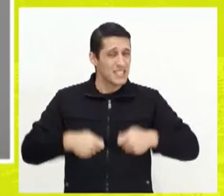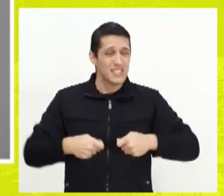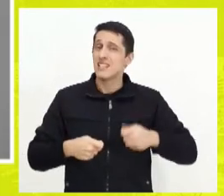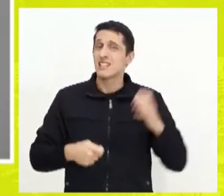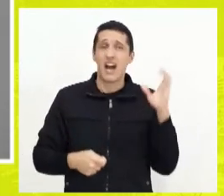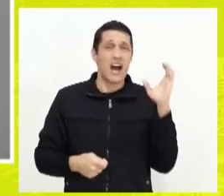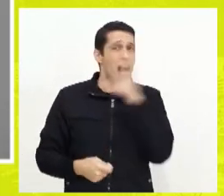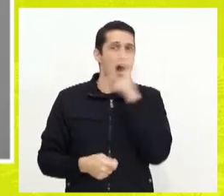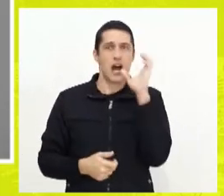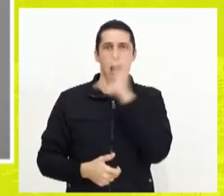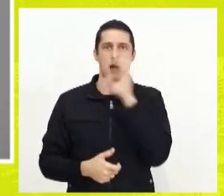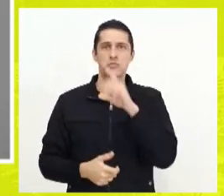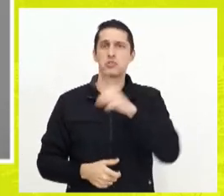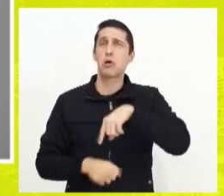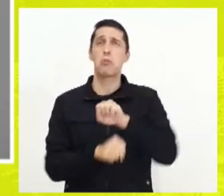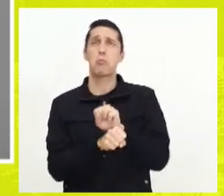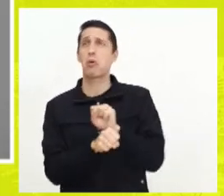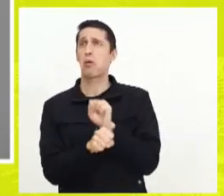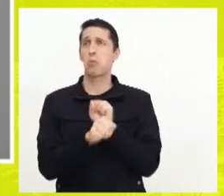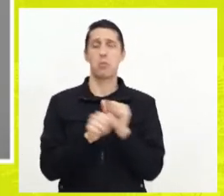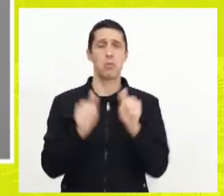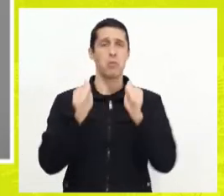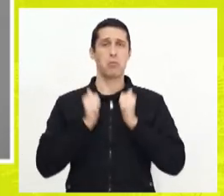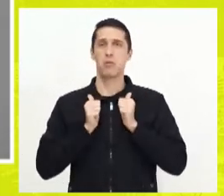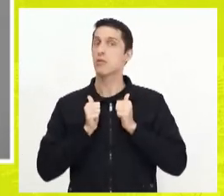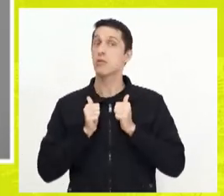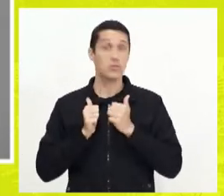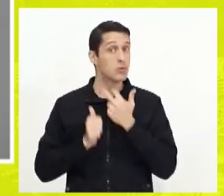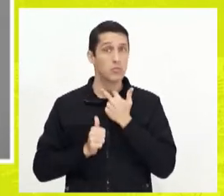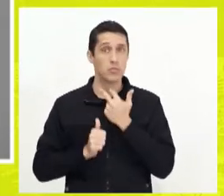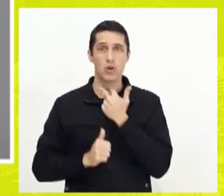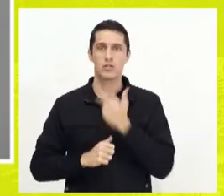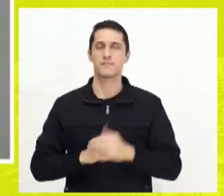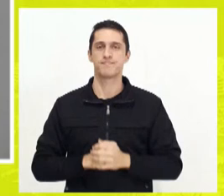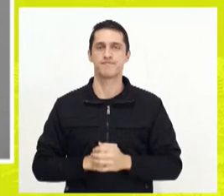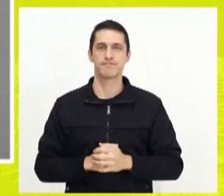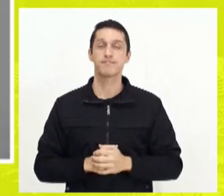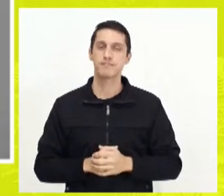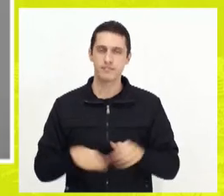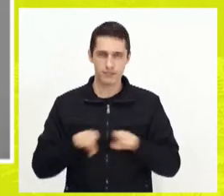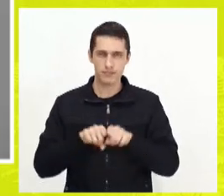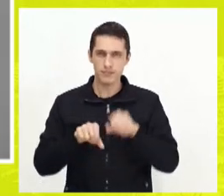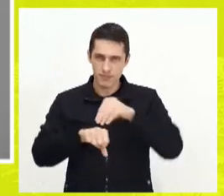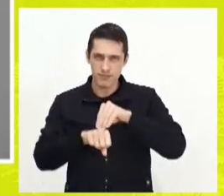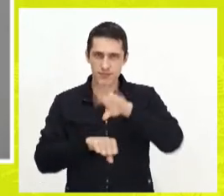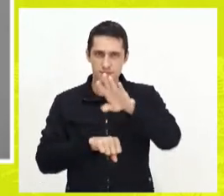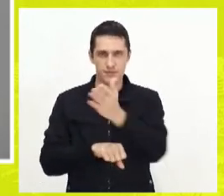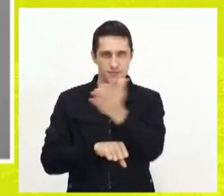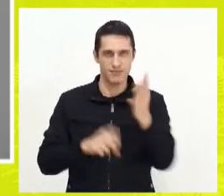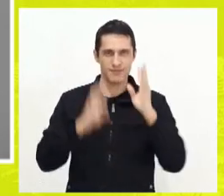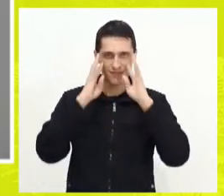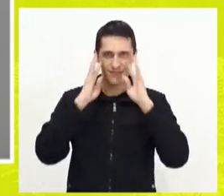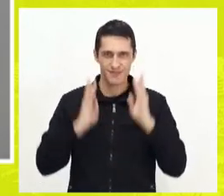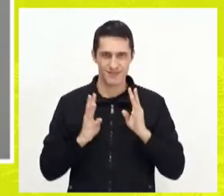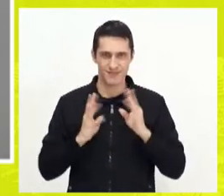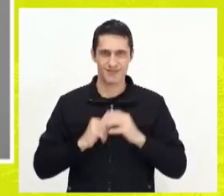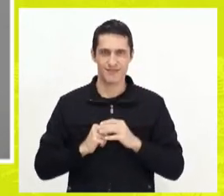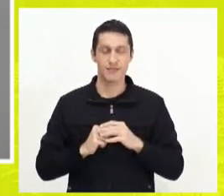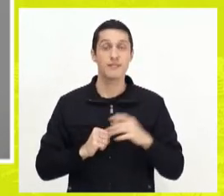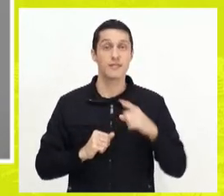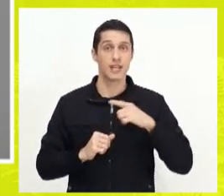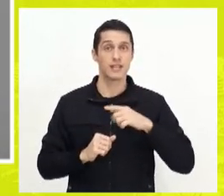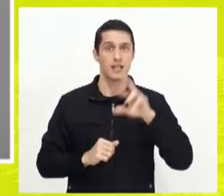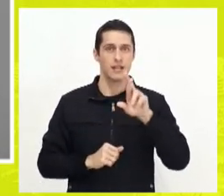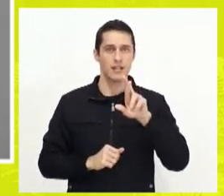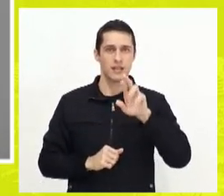cannot wait and we have to rely on all these strengths i would like to recommend for all of those who are watching us to to watch i think